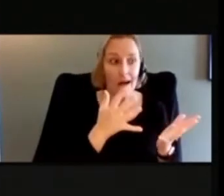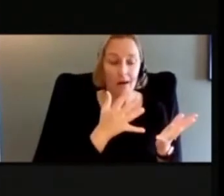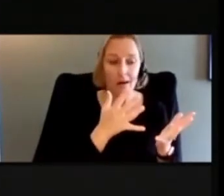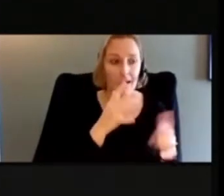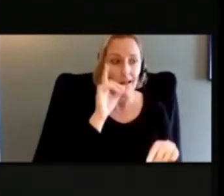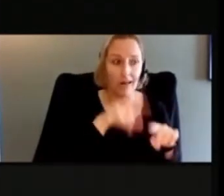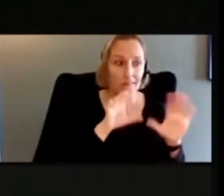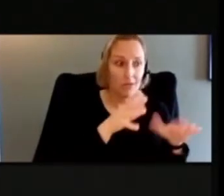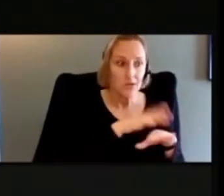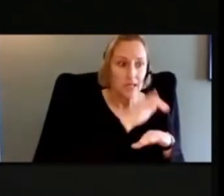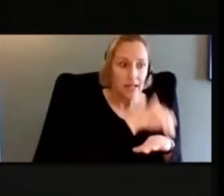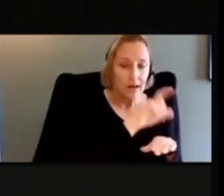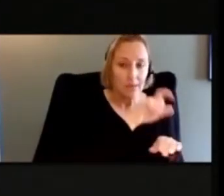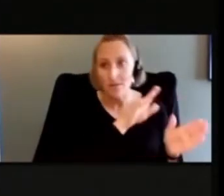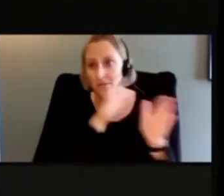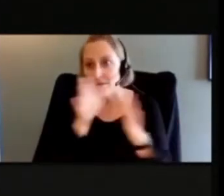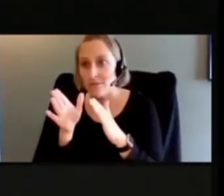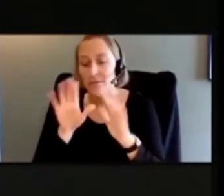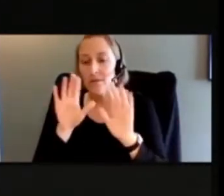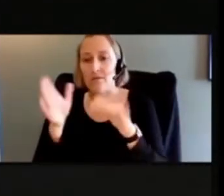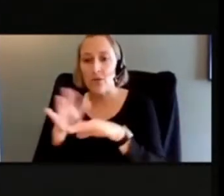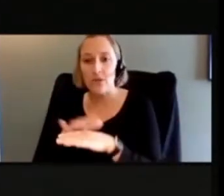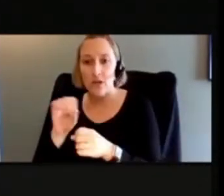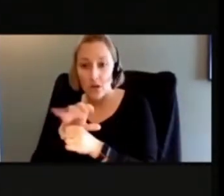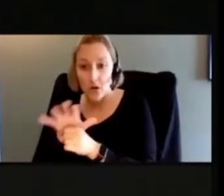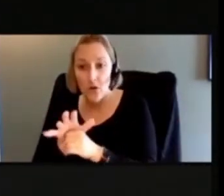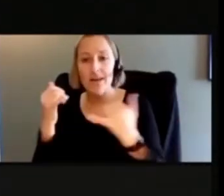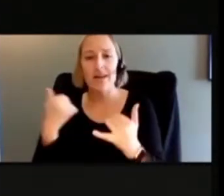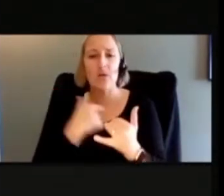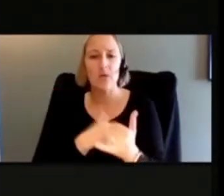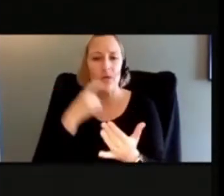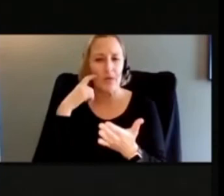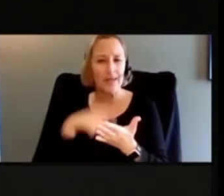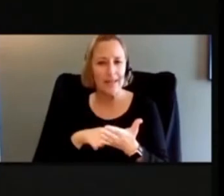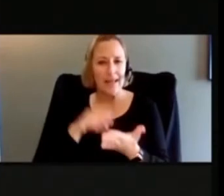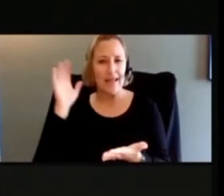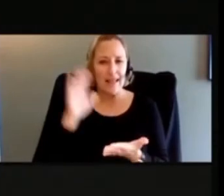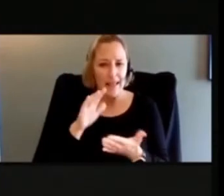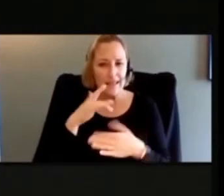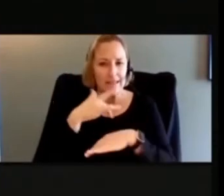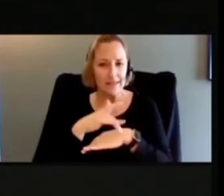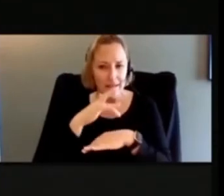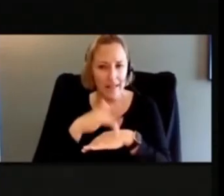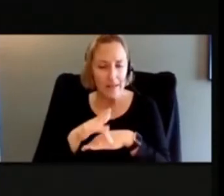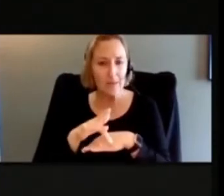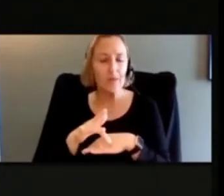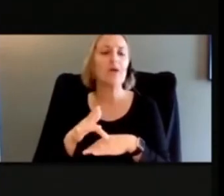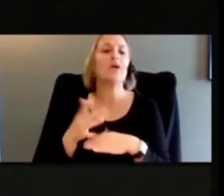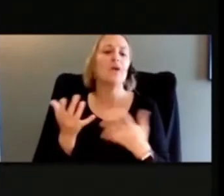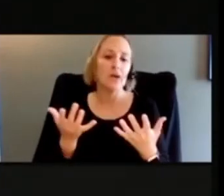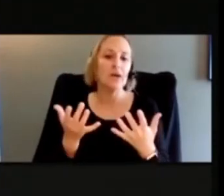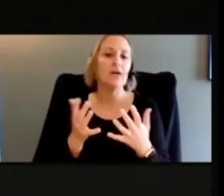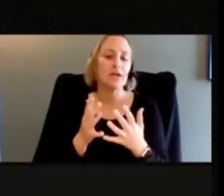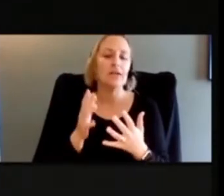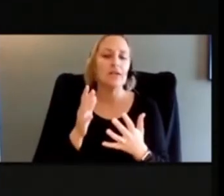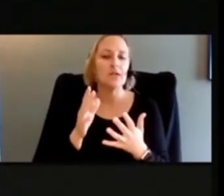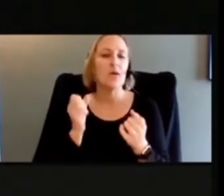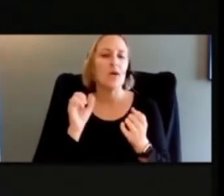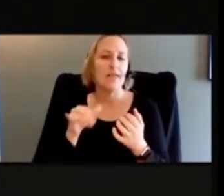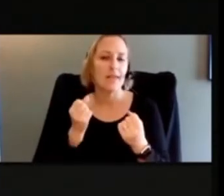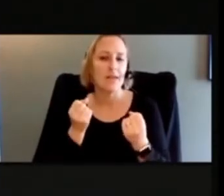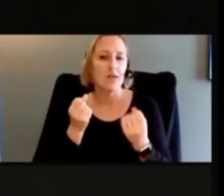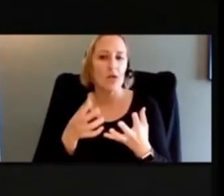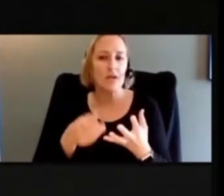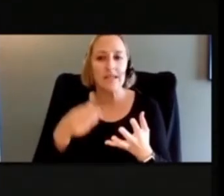pandemic. So recognizing that this reduced availability and access to first responders also puts a higher risk in terms of not